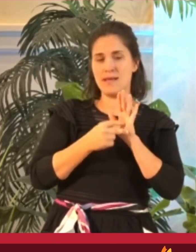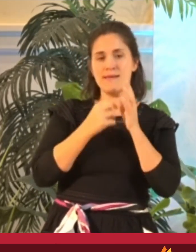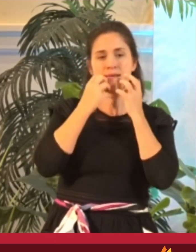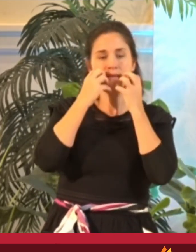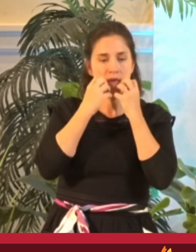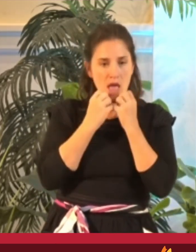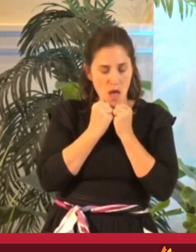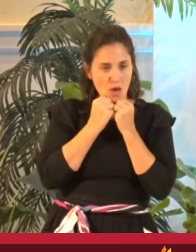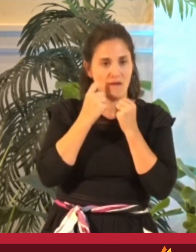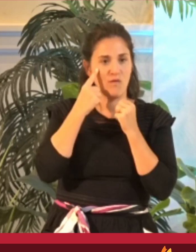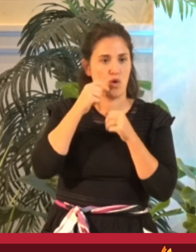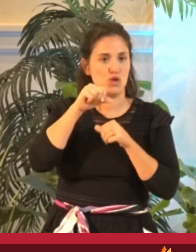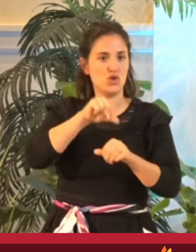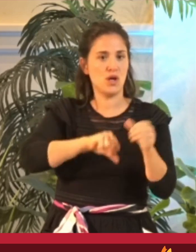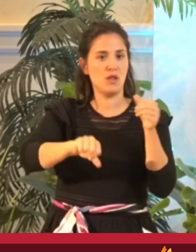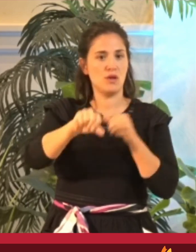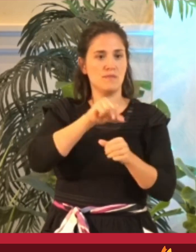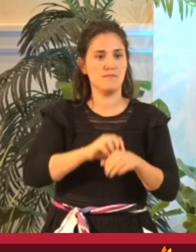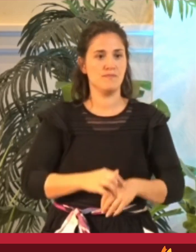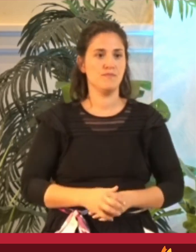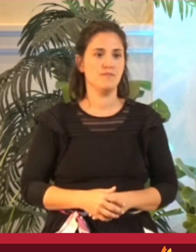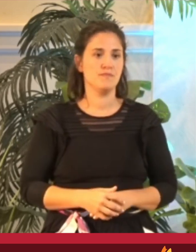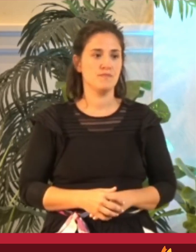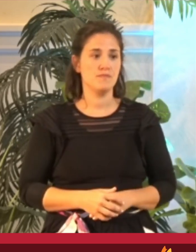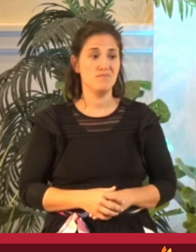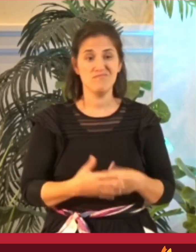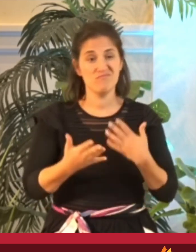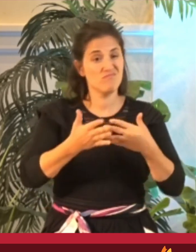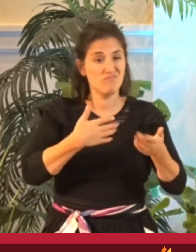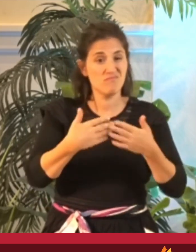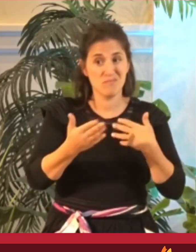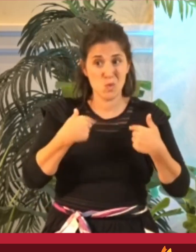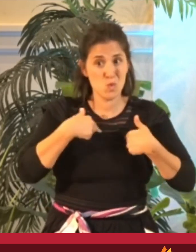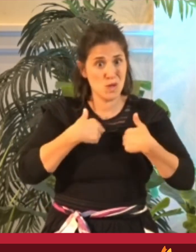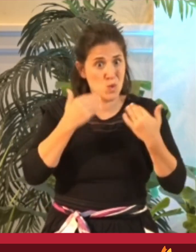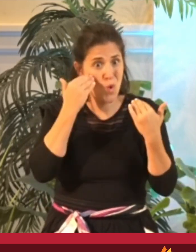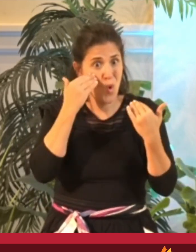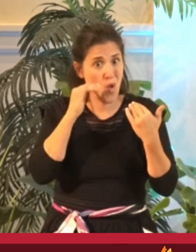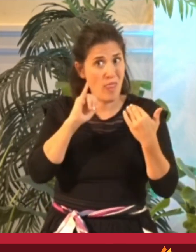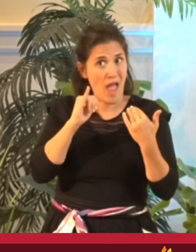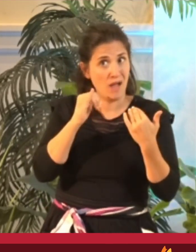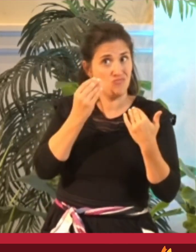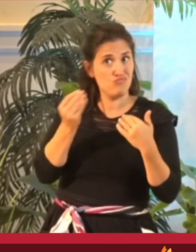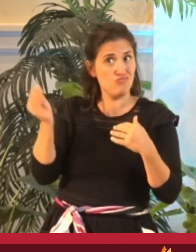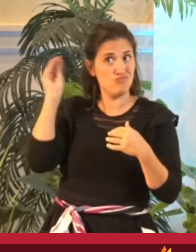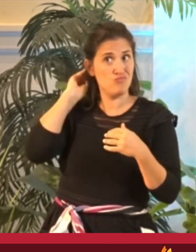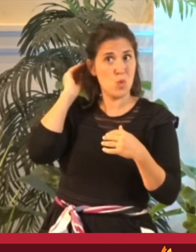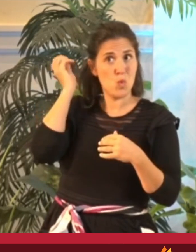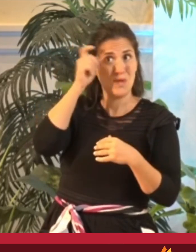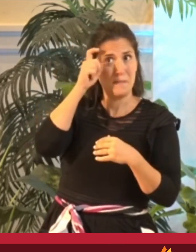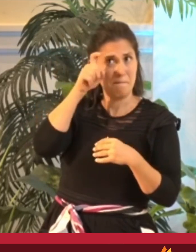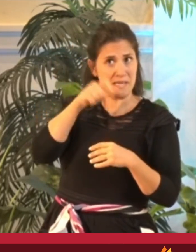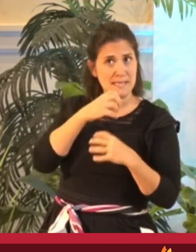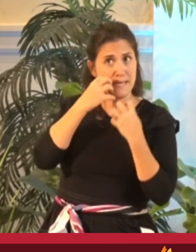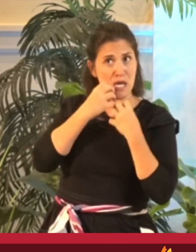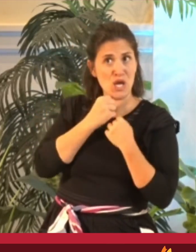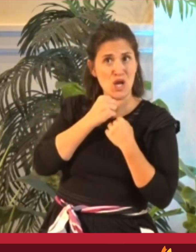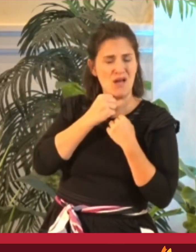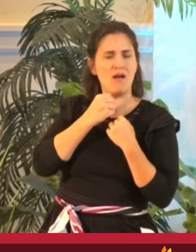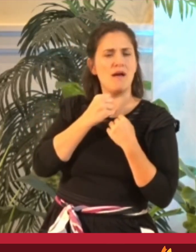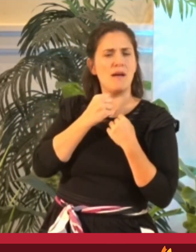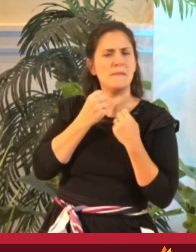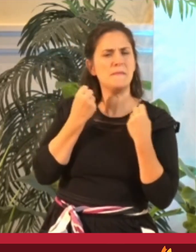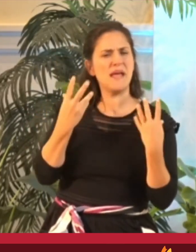Yet, despite this shared wisdom, we often hesitate. Something holds us